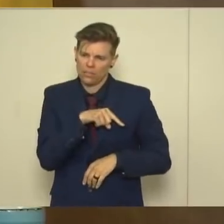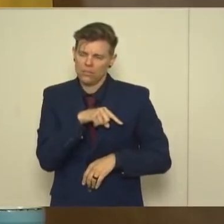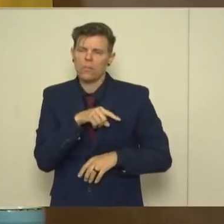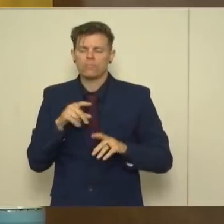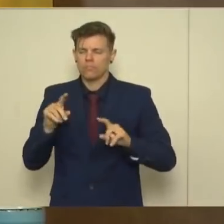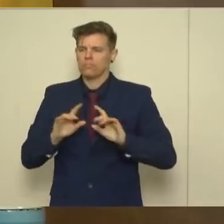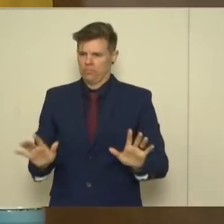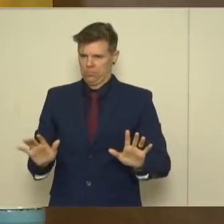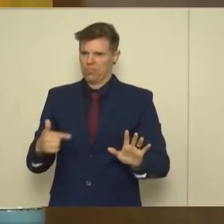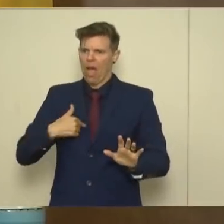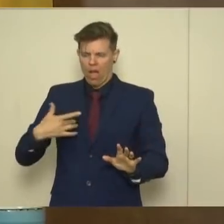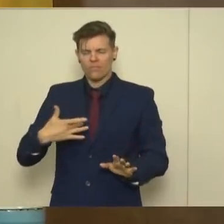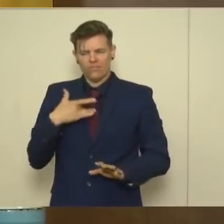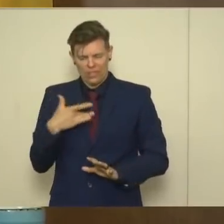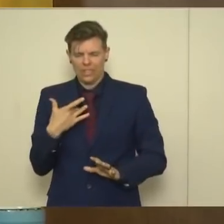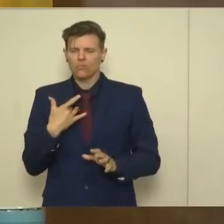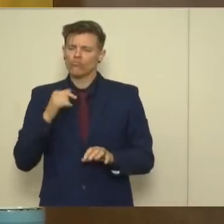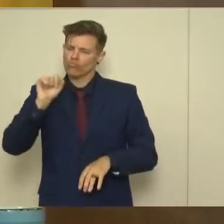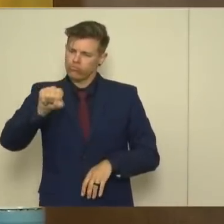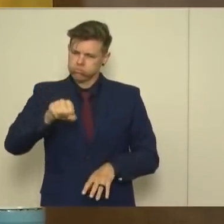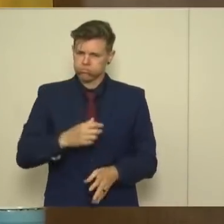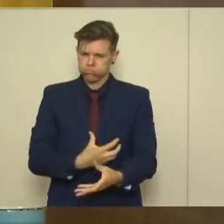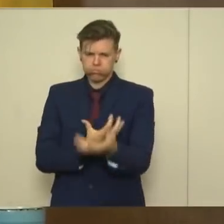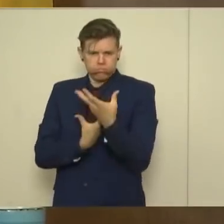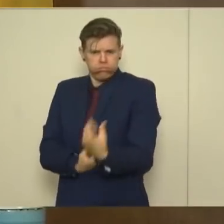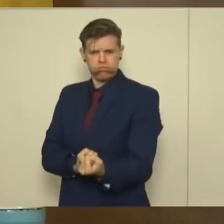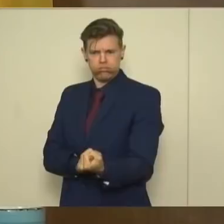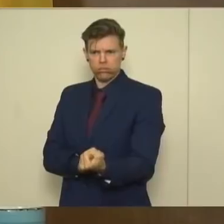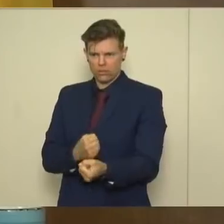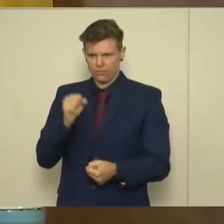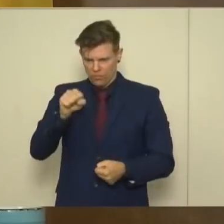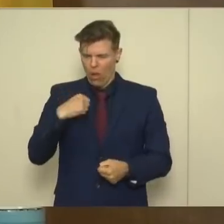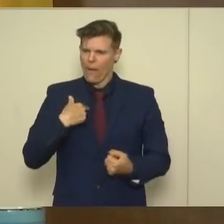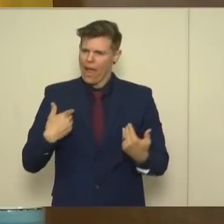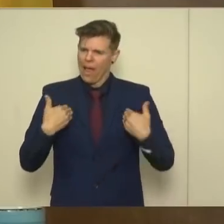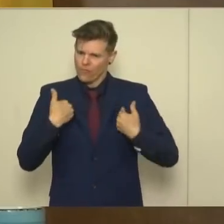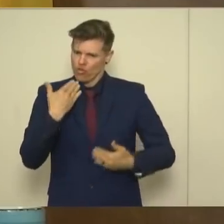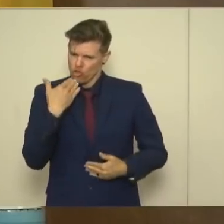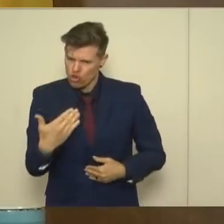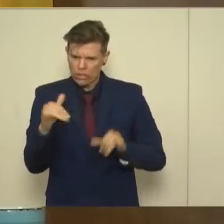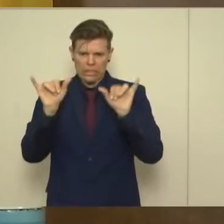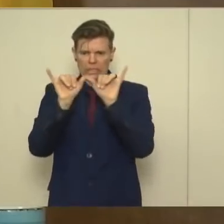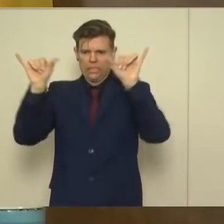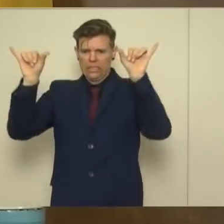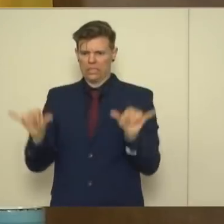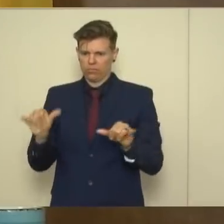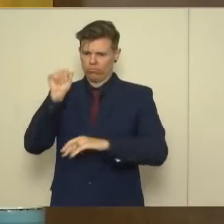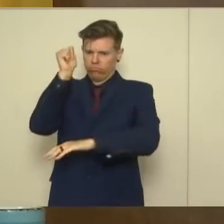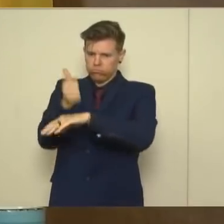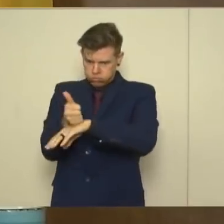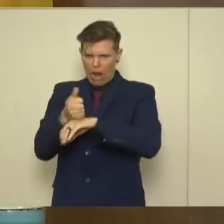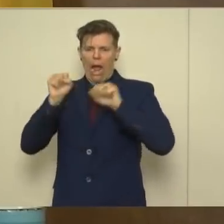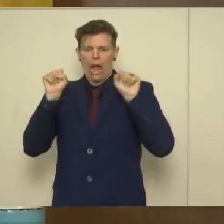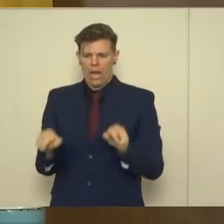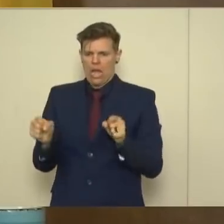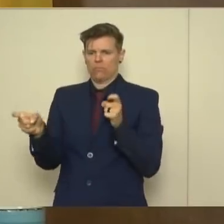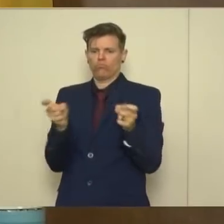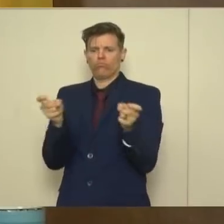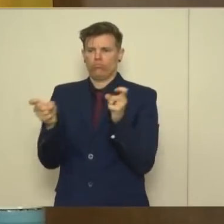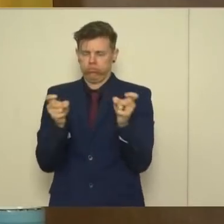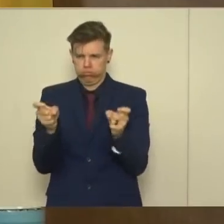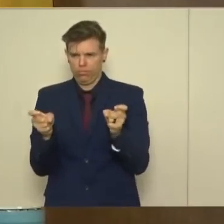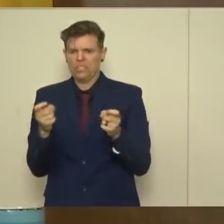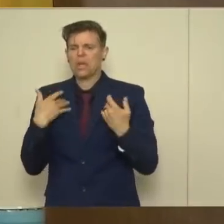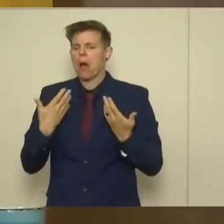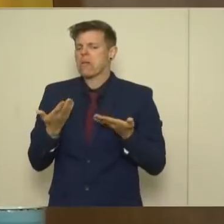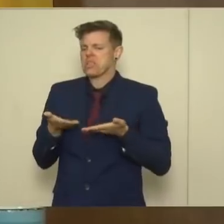confident, that we have a system that deals with those issues pretty productively. But Dr. Grace, you want to go over exactly how